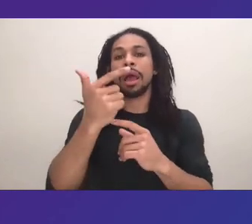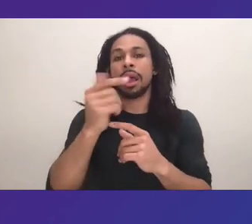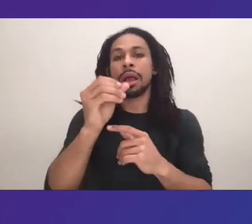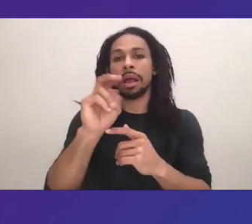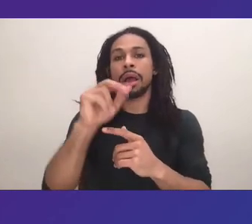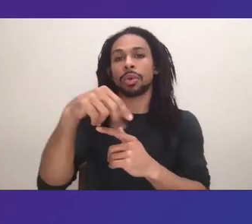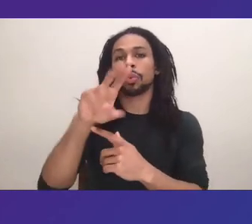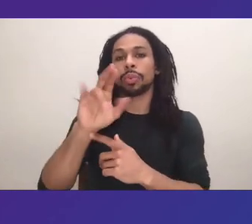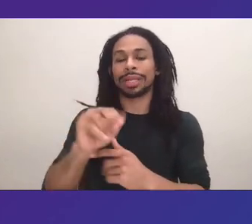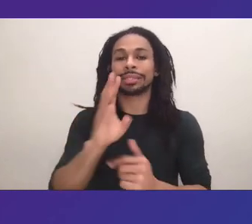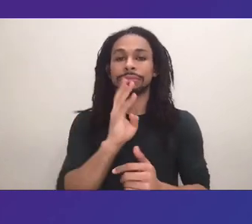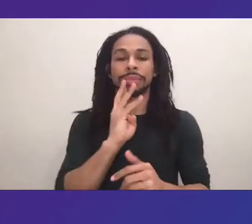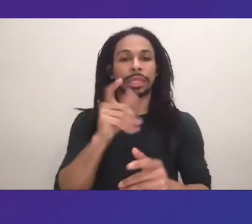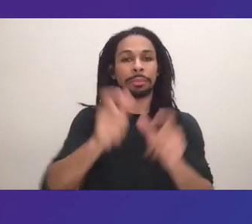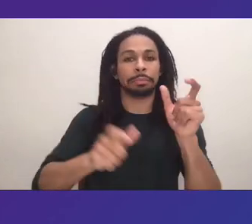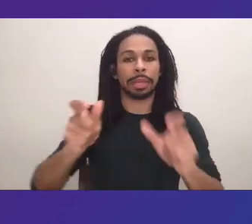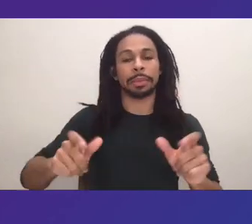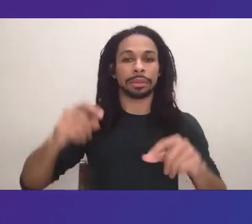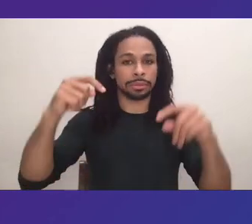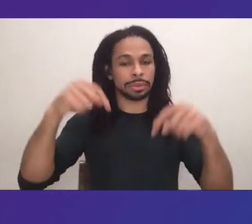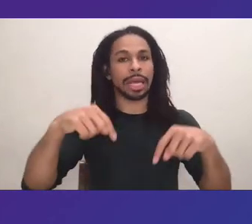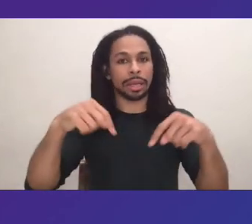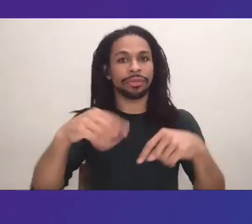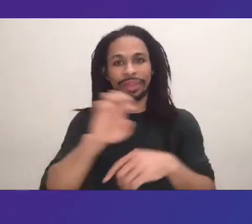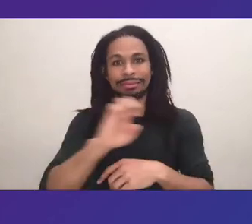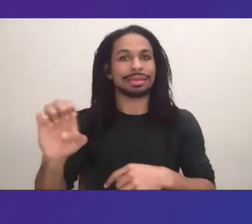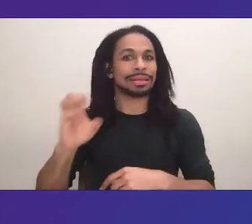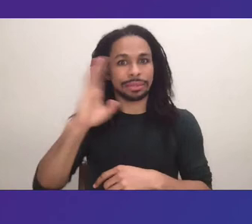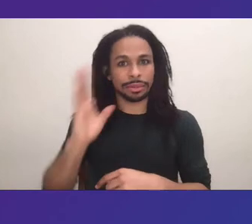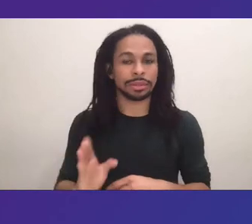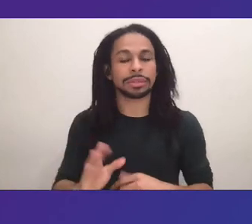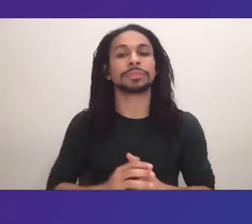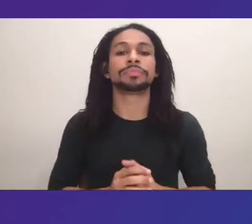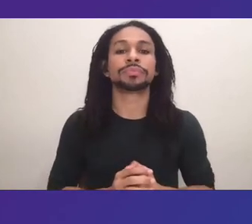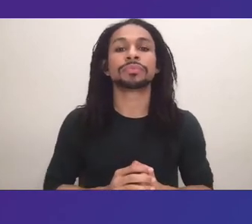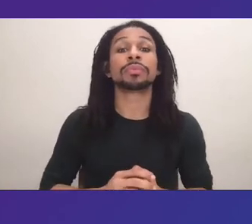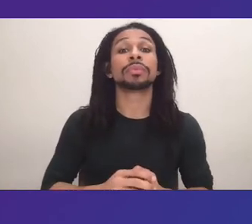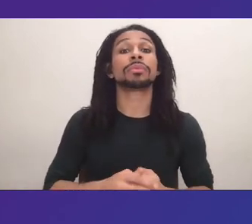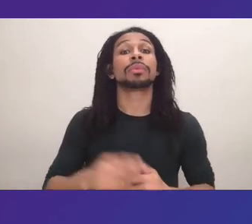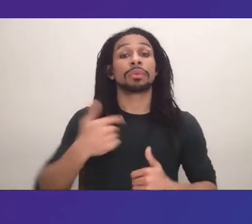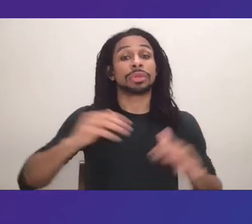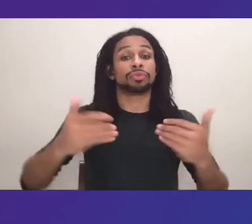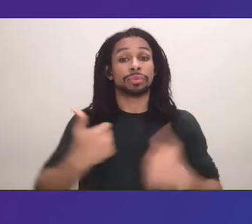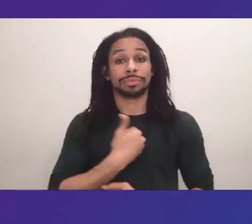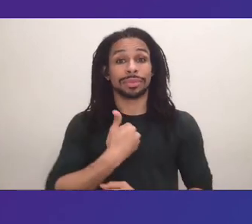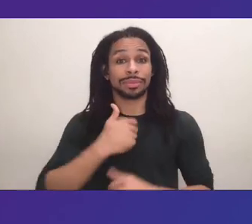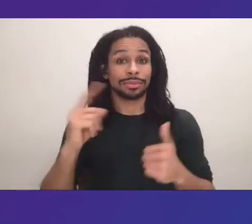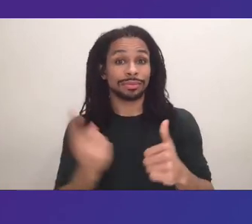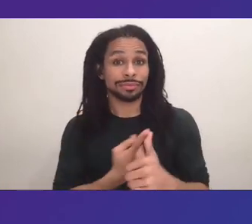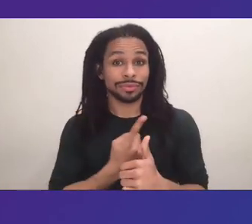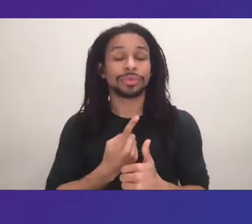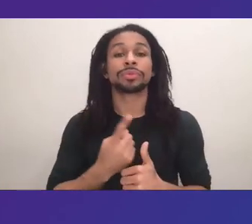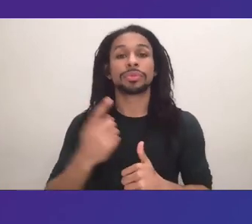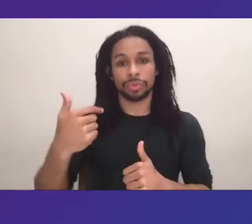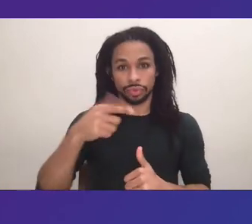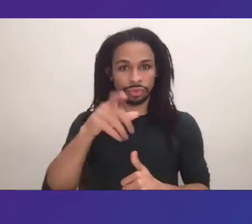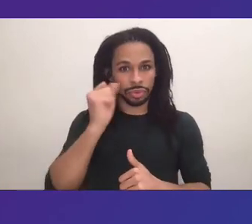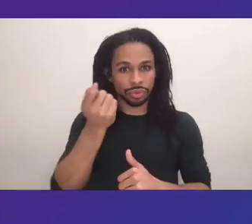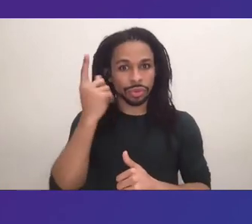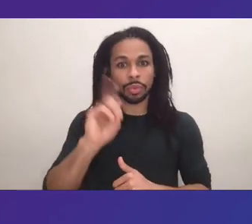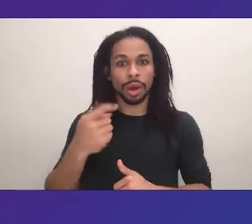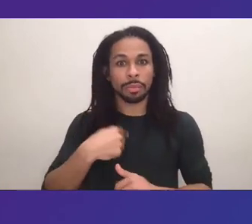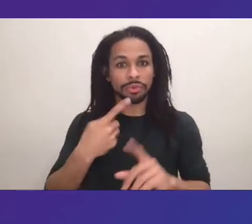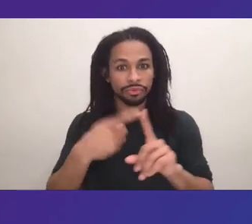Eastern Woodlands. I would like to introduce myself first so you can understand where I come from,